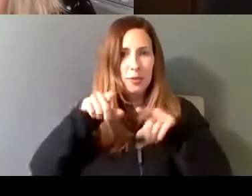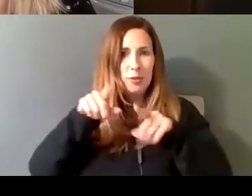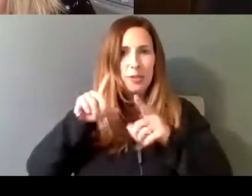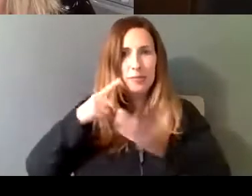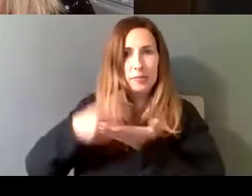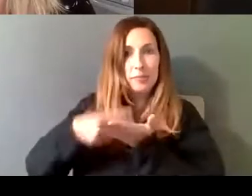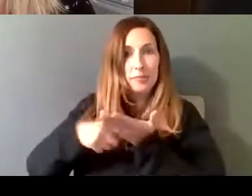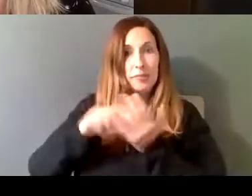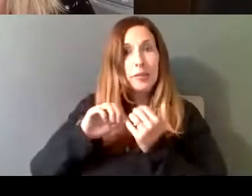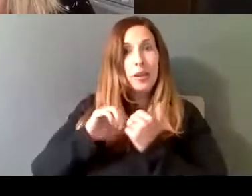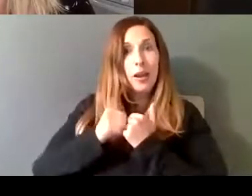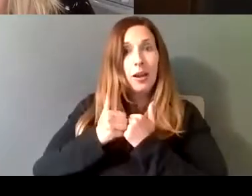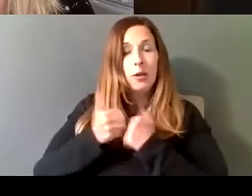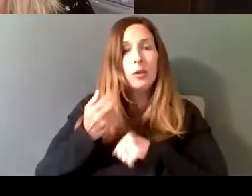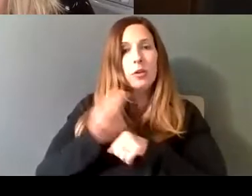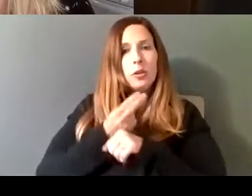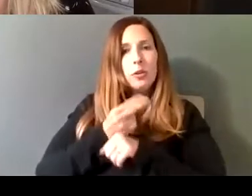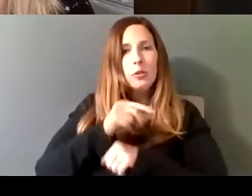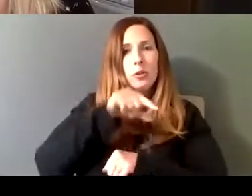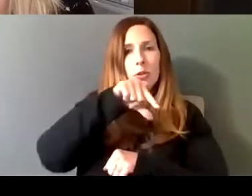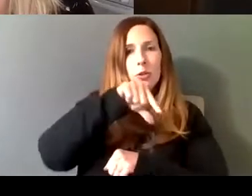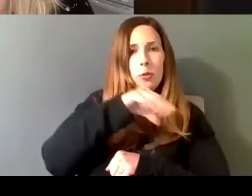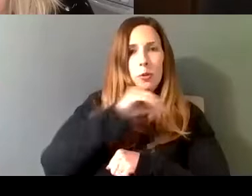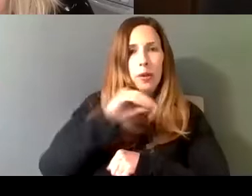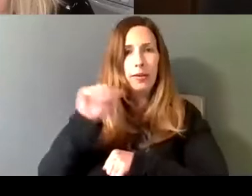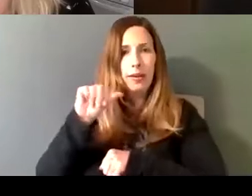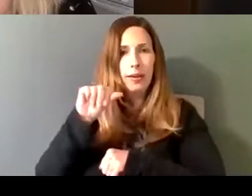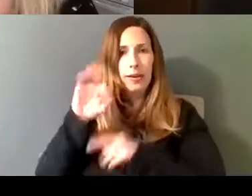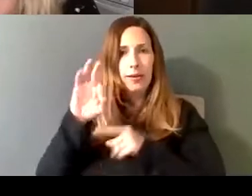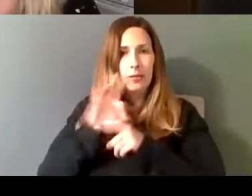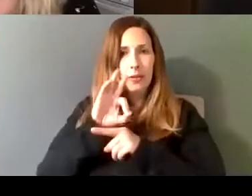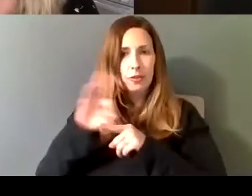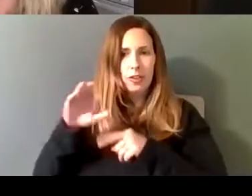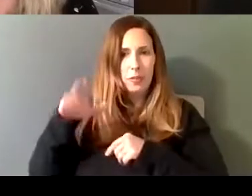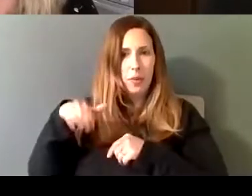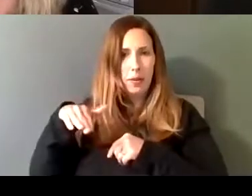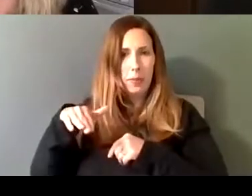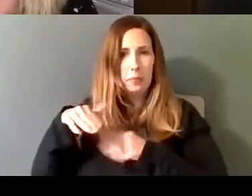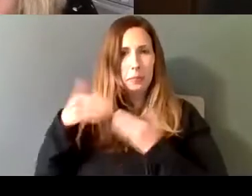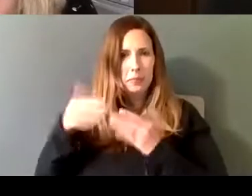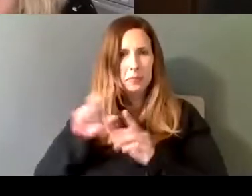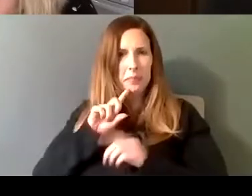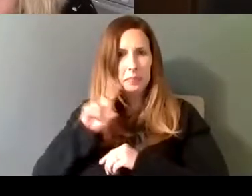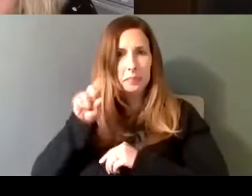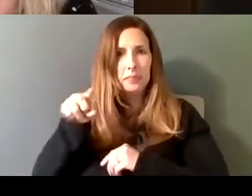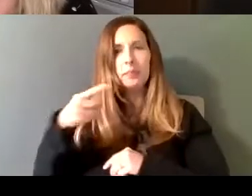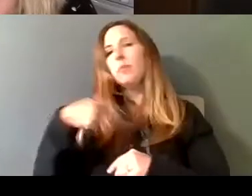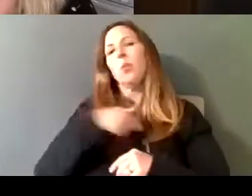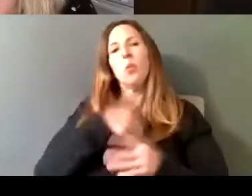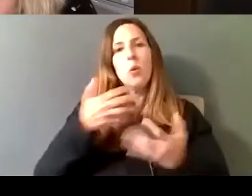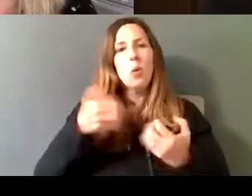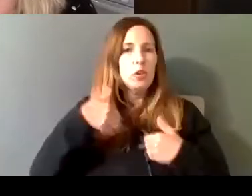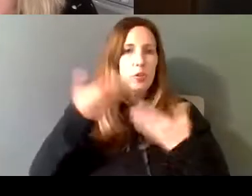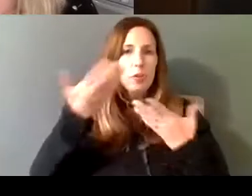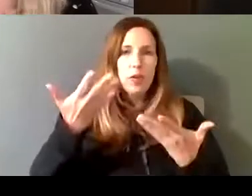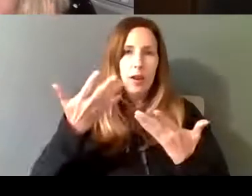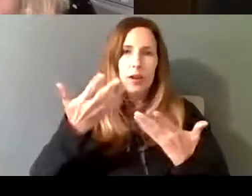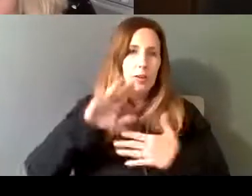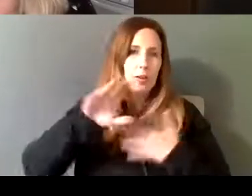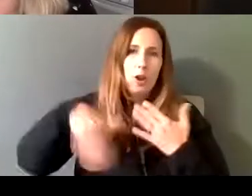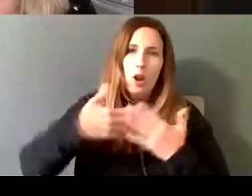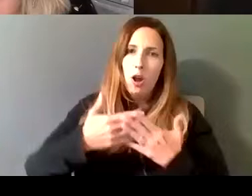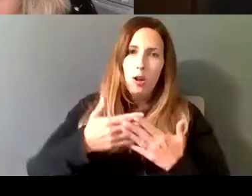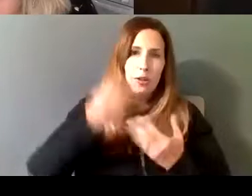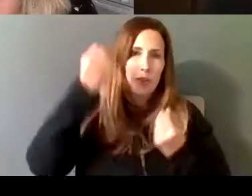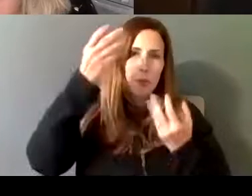the Q&A function at the bottom of your screen. We definitely want to make sure that we're providing you all the helpful information that you need if there's something